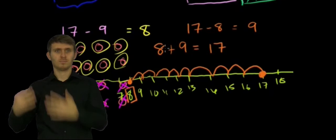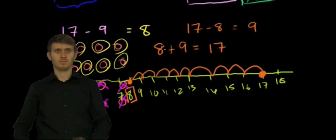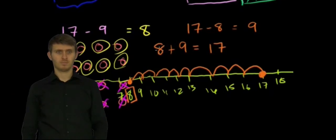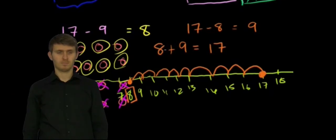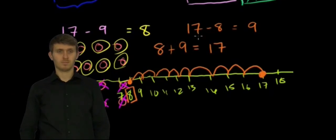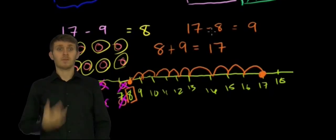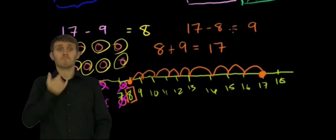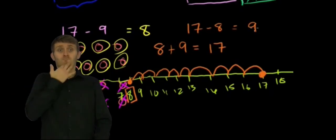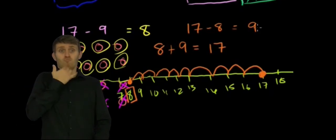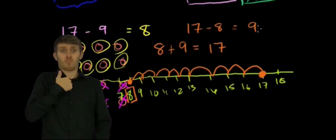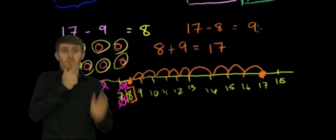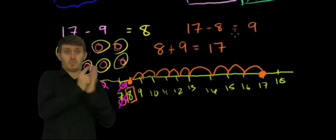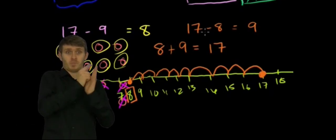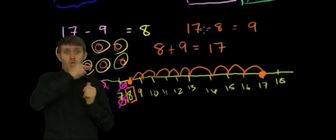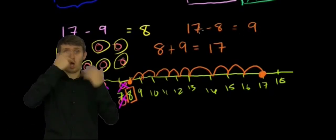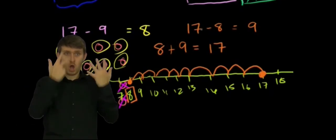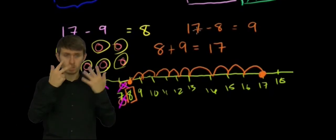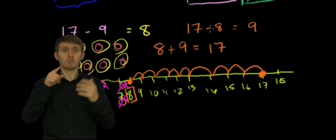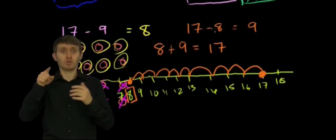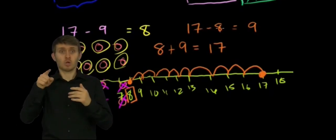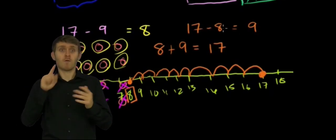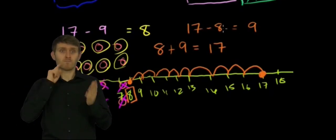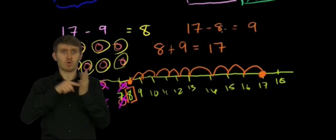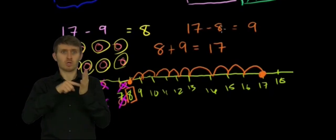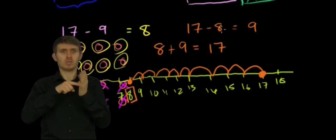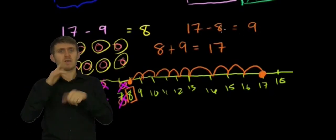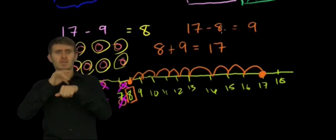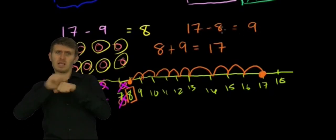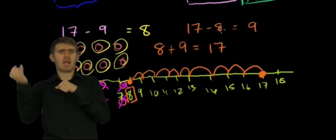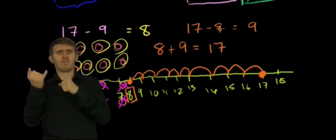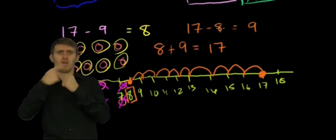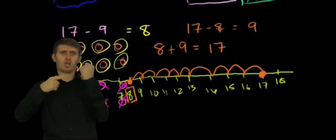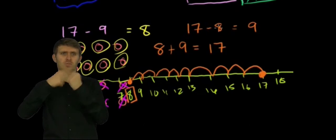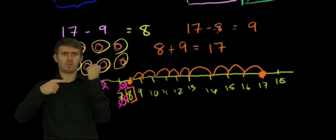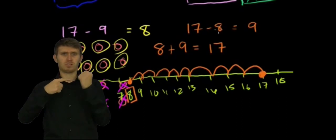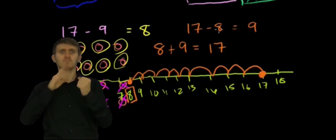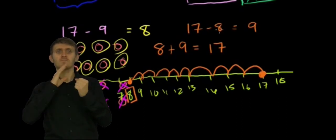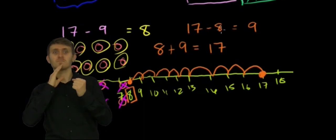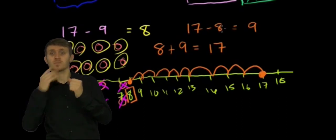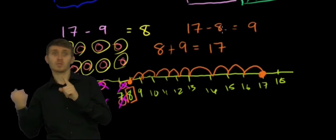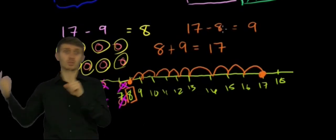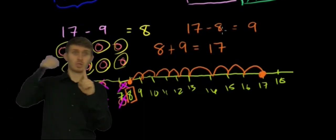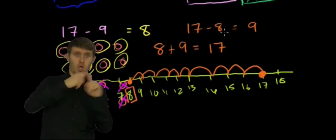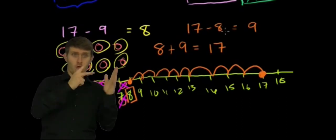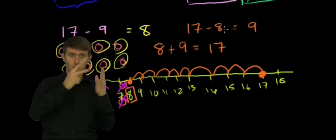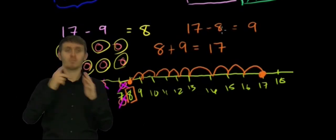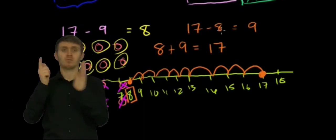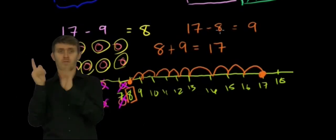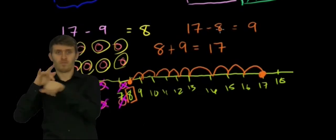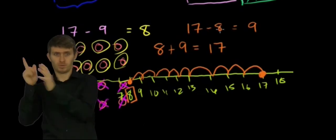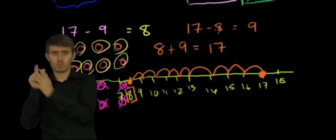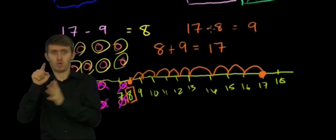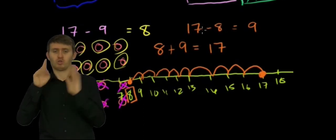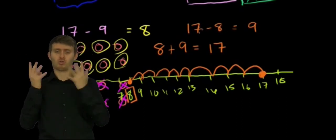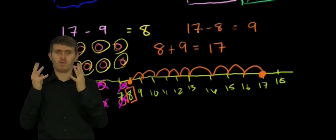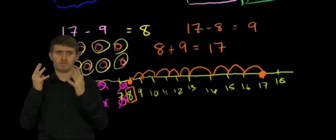17 minus 8 is 9. When I say 17 minus 8, I'm essentially saying that is equal to some number that if I were to add to